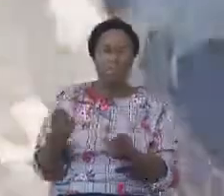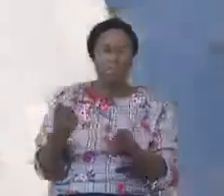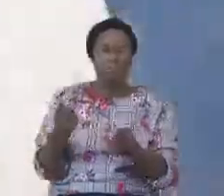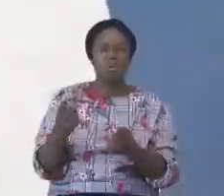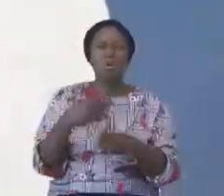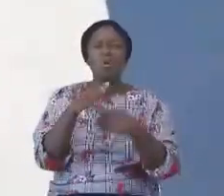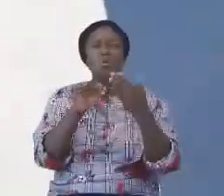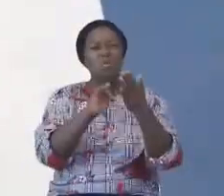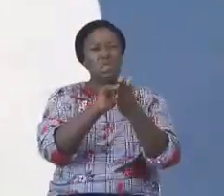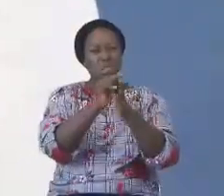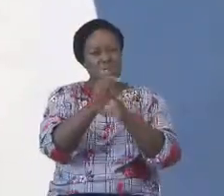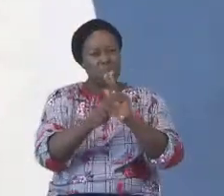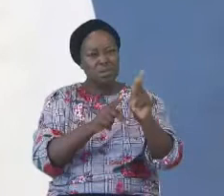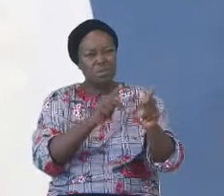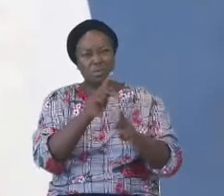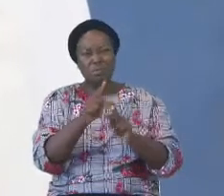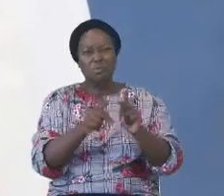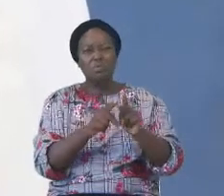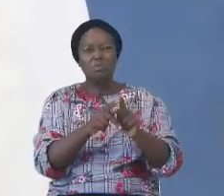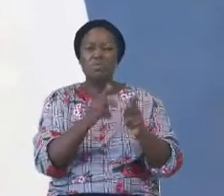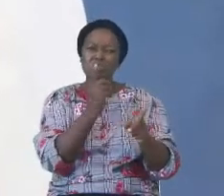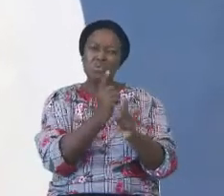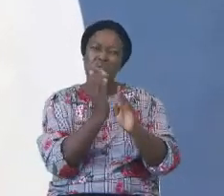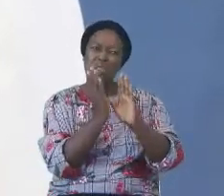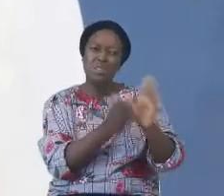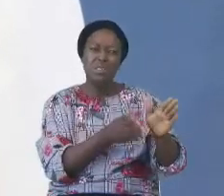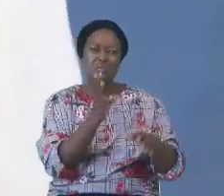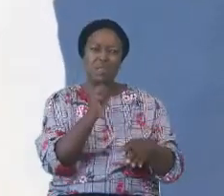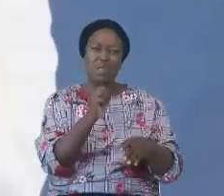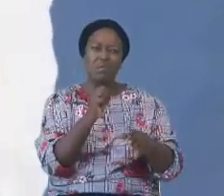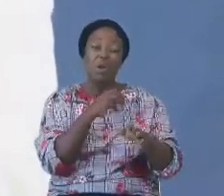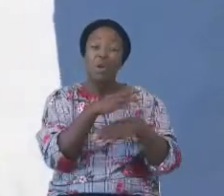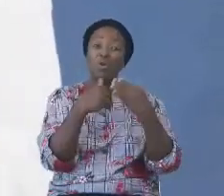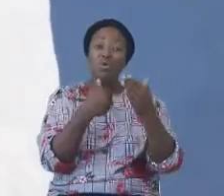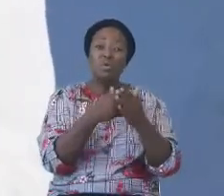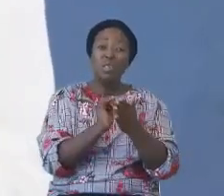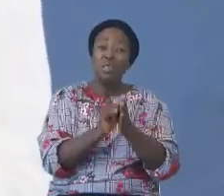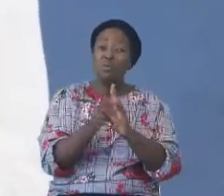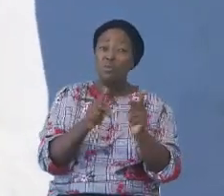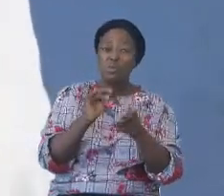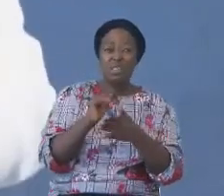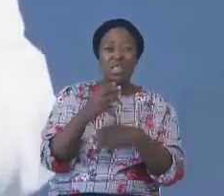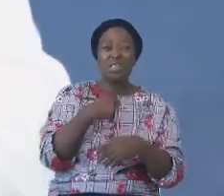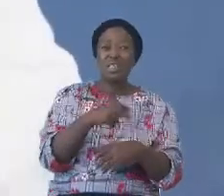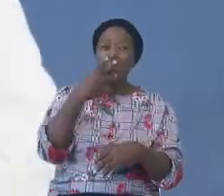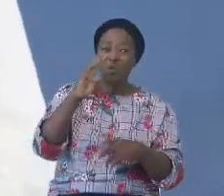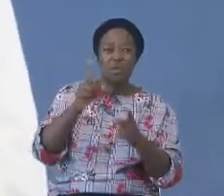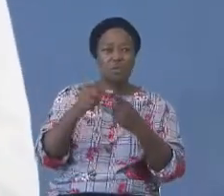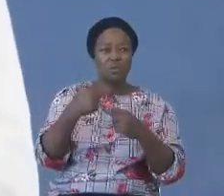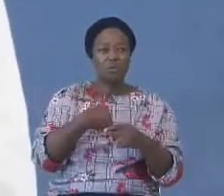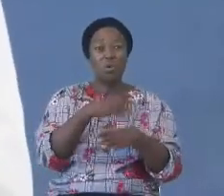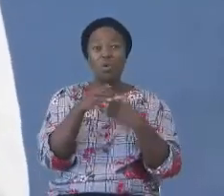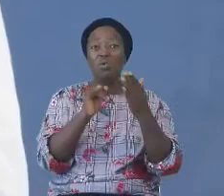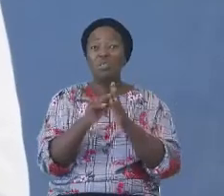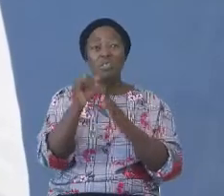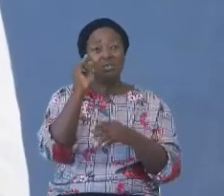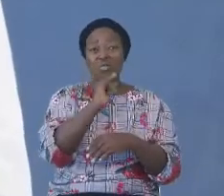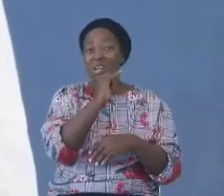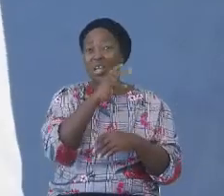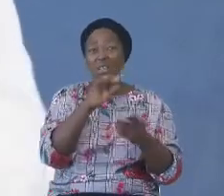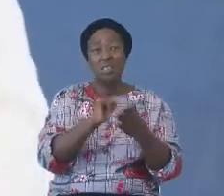them. Them who? Pharisees, Sadducees, them who?